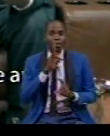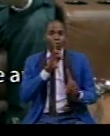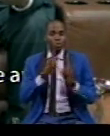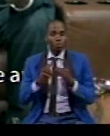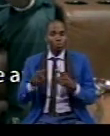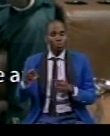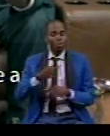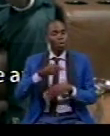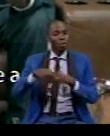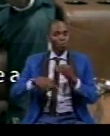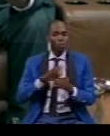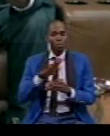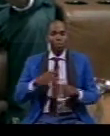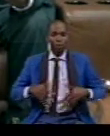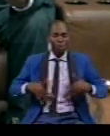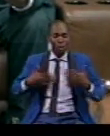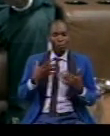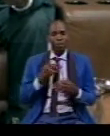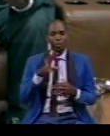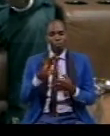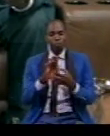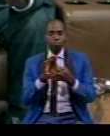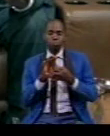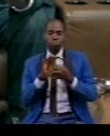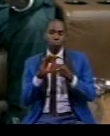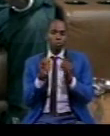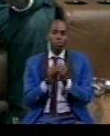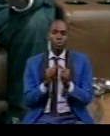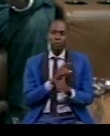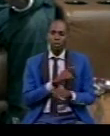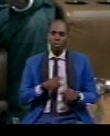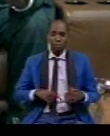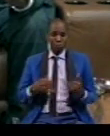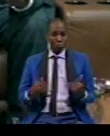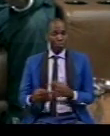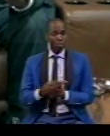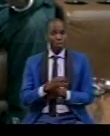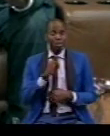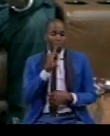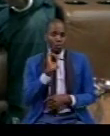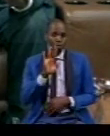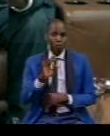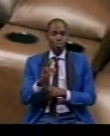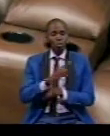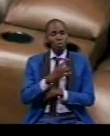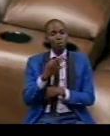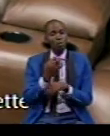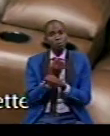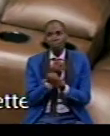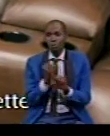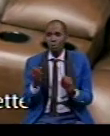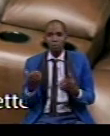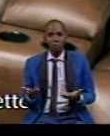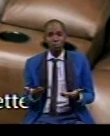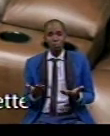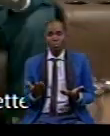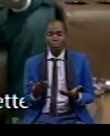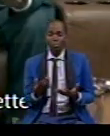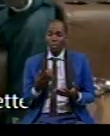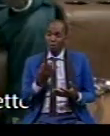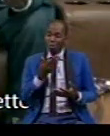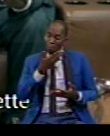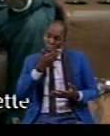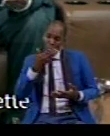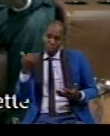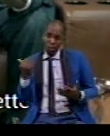old man down there, if you make him the controller of your life and the giver of everything you need